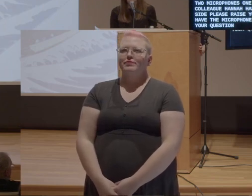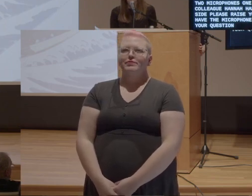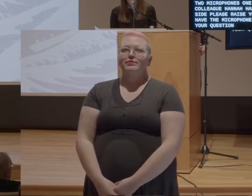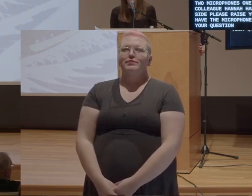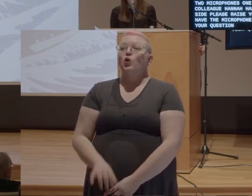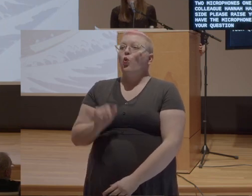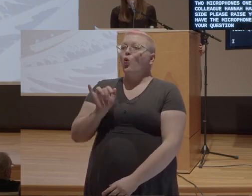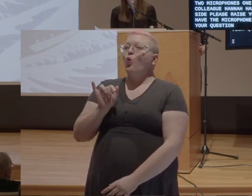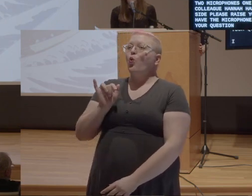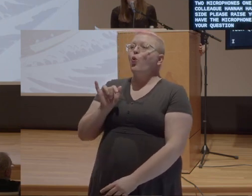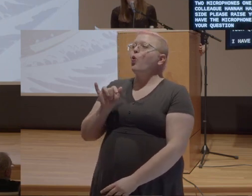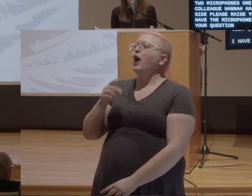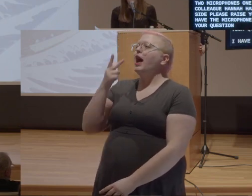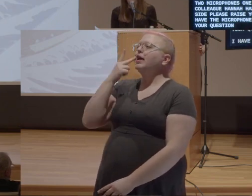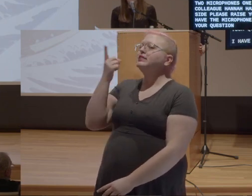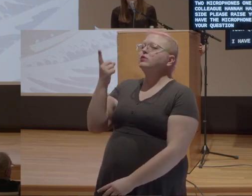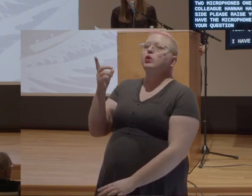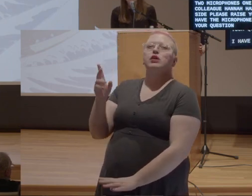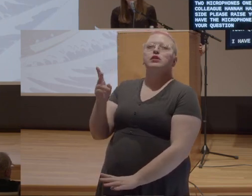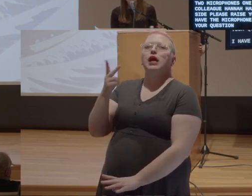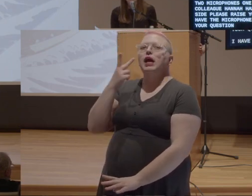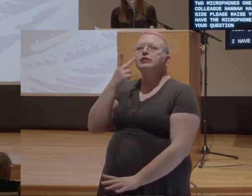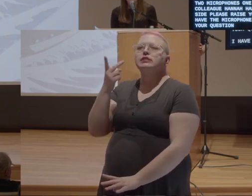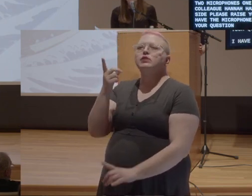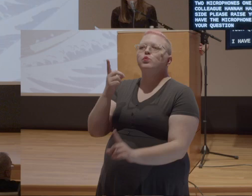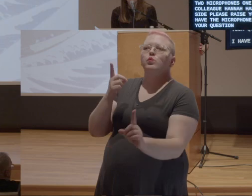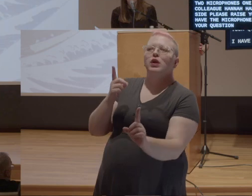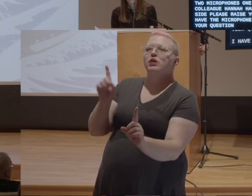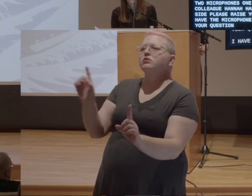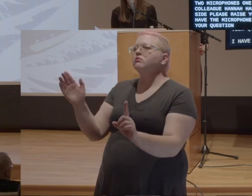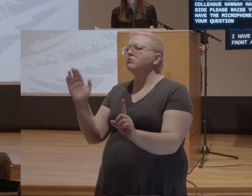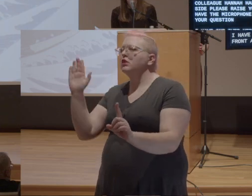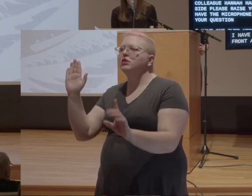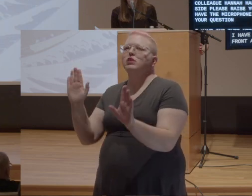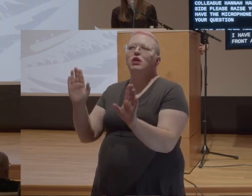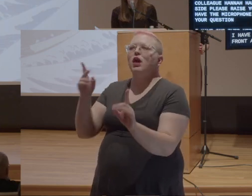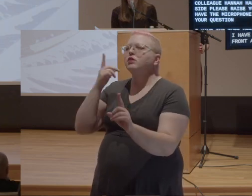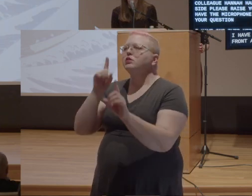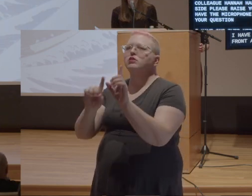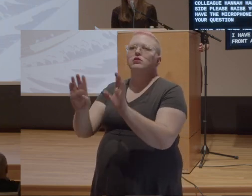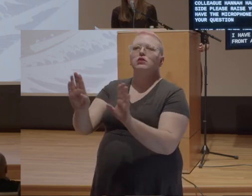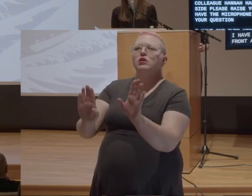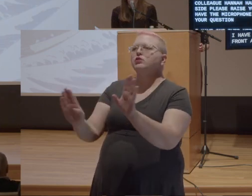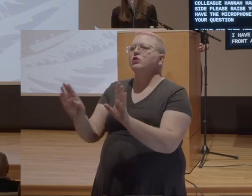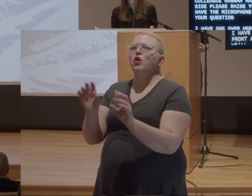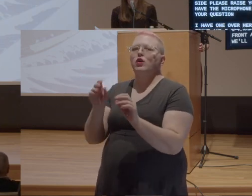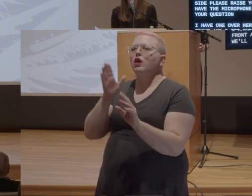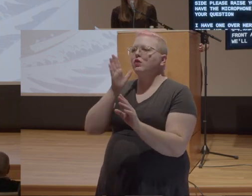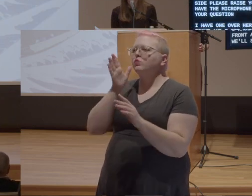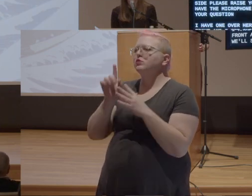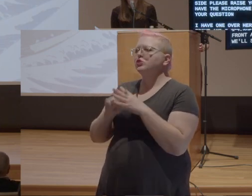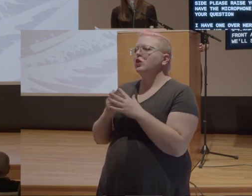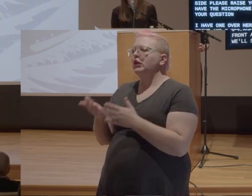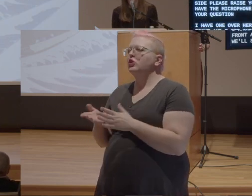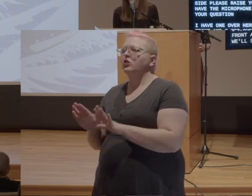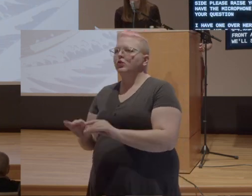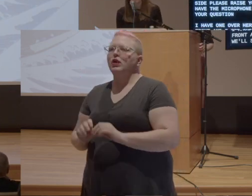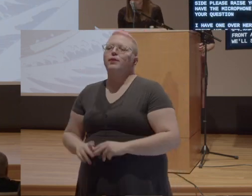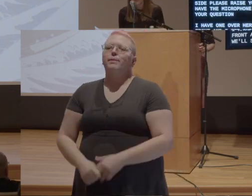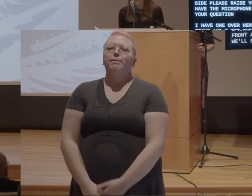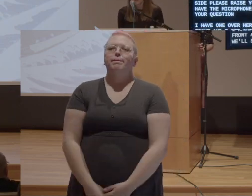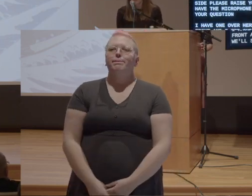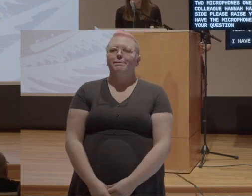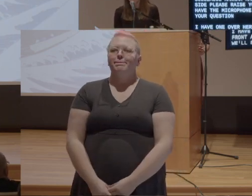Oh, I have one over here. I see one hand here in the front, and then I see one back there in the middle. So we'll start here and then over there.